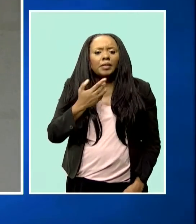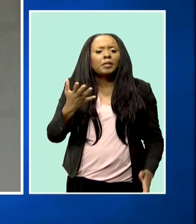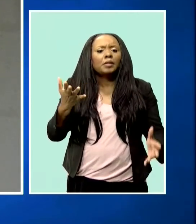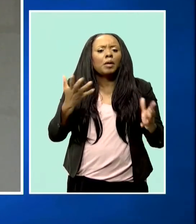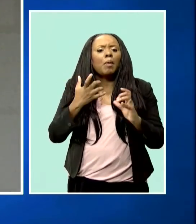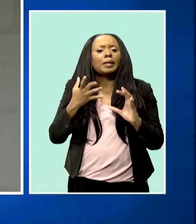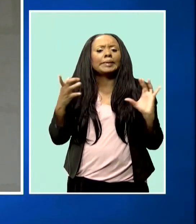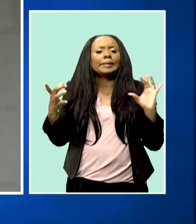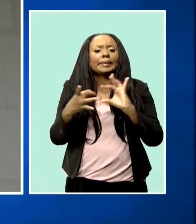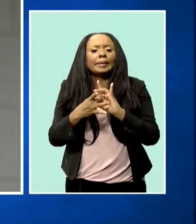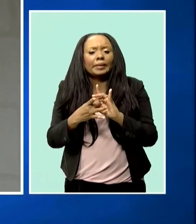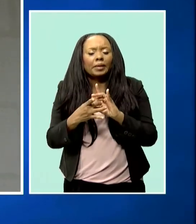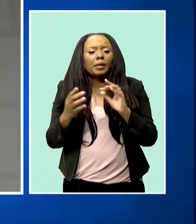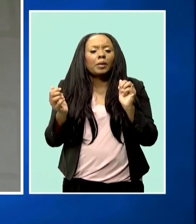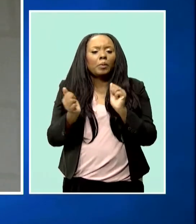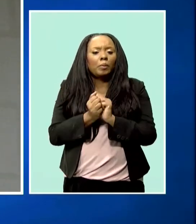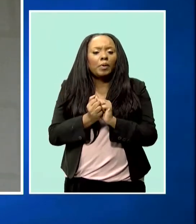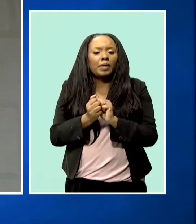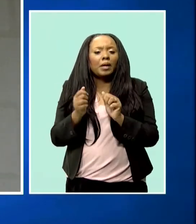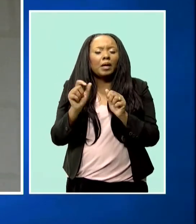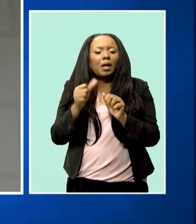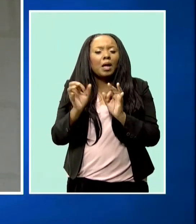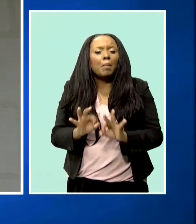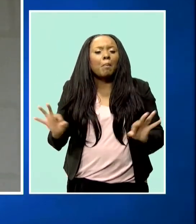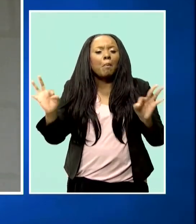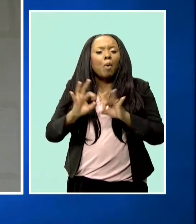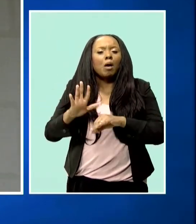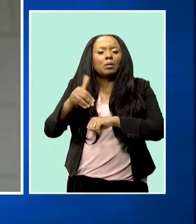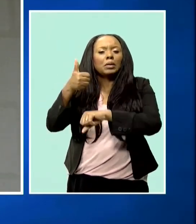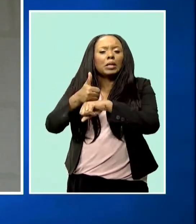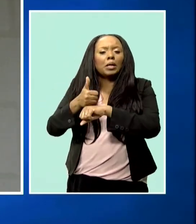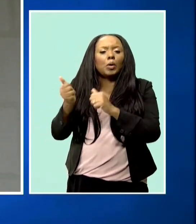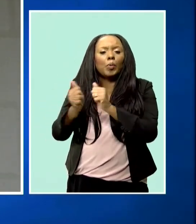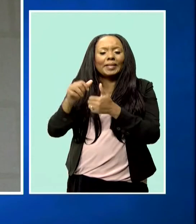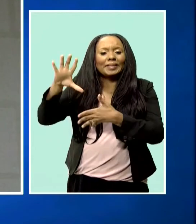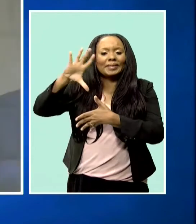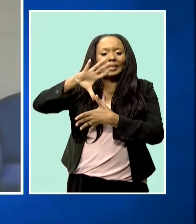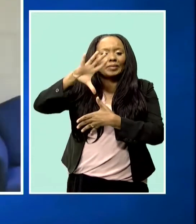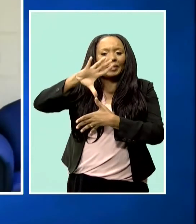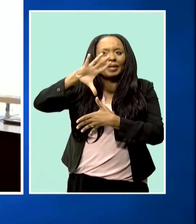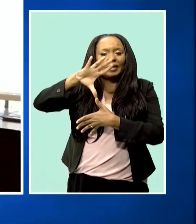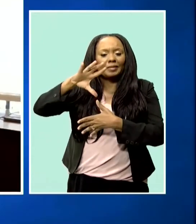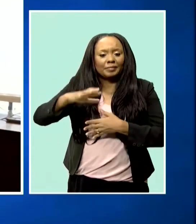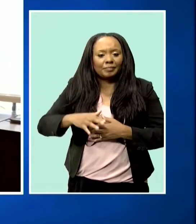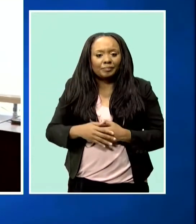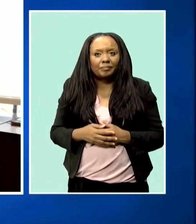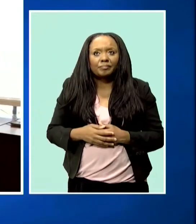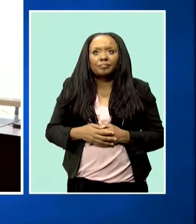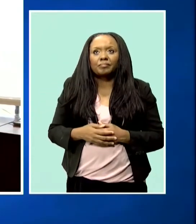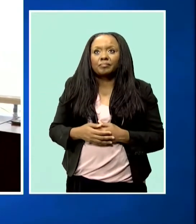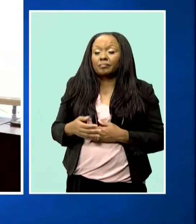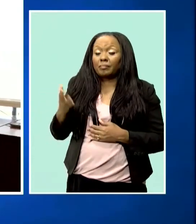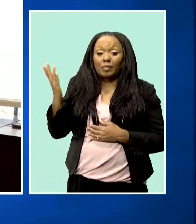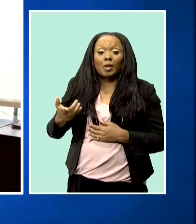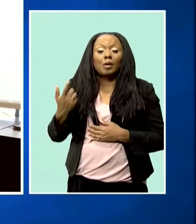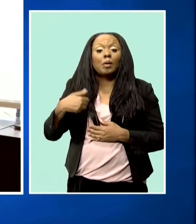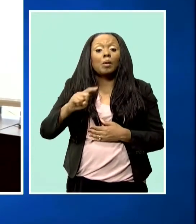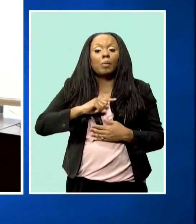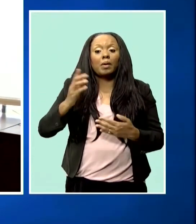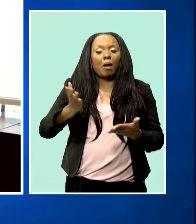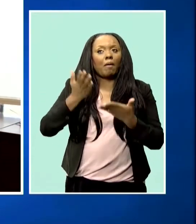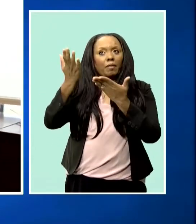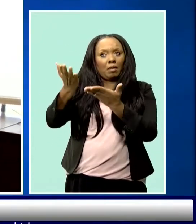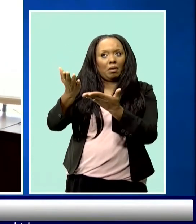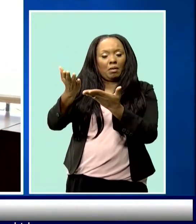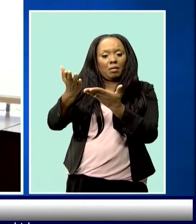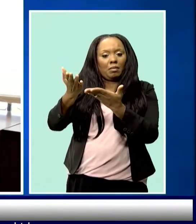the move would connect the company with a vital hub in Central America. We've made a binding offer, which has been accepted.